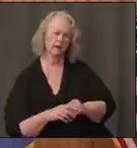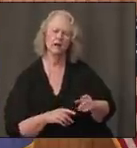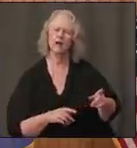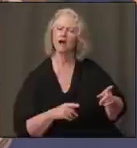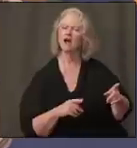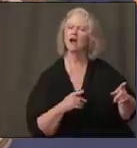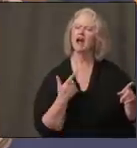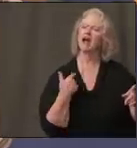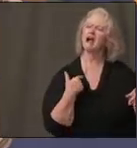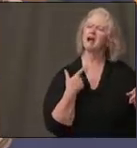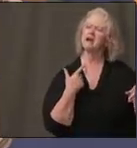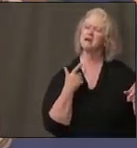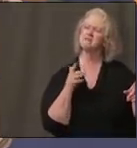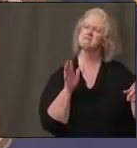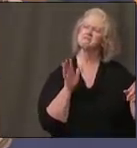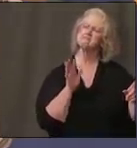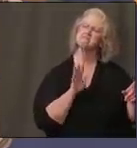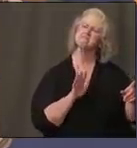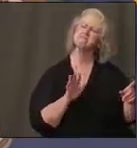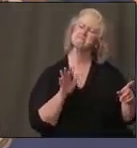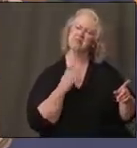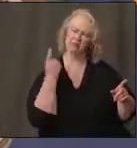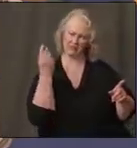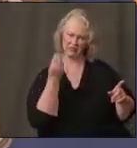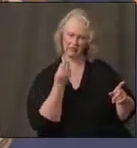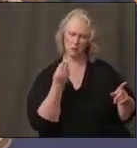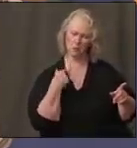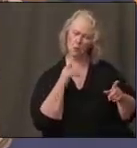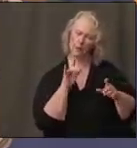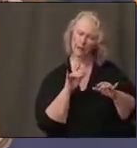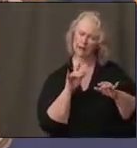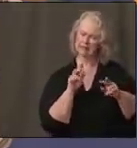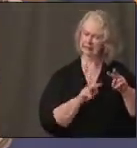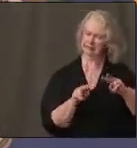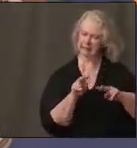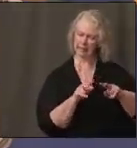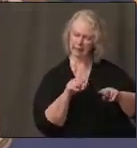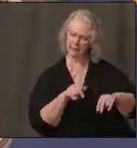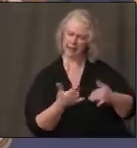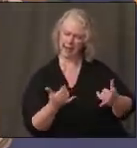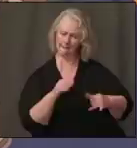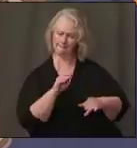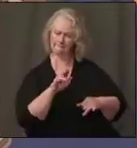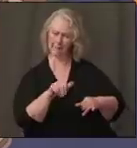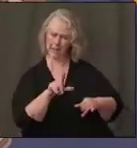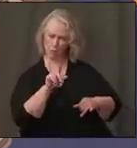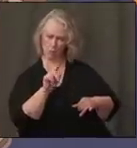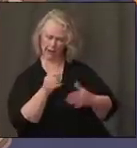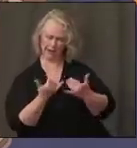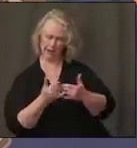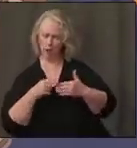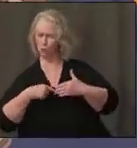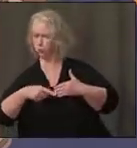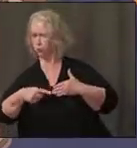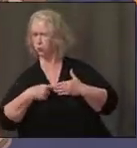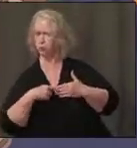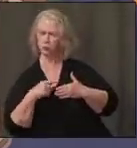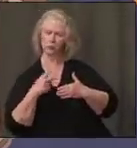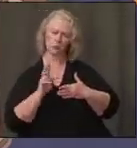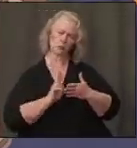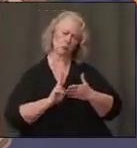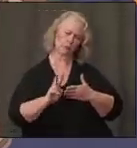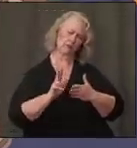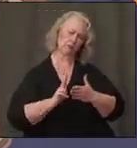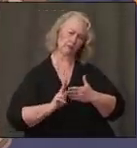it a benchmark, Ken. What we're going to do is see where, May 20th, take a look out 2 or 3 weeks, see how we're doing against